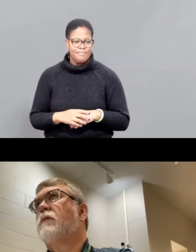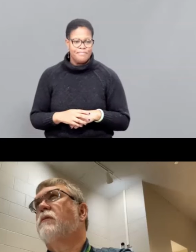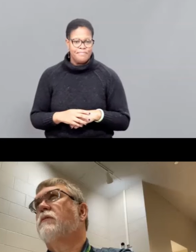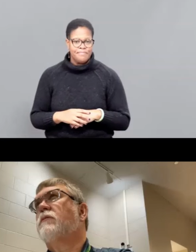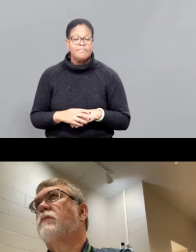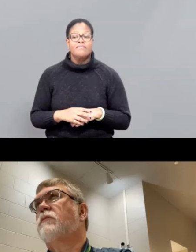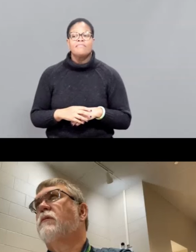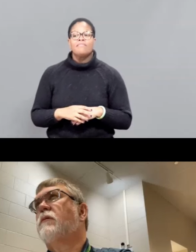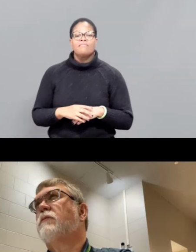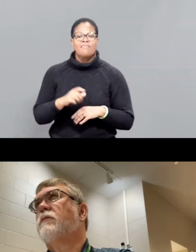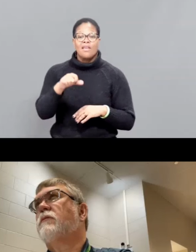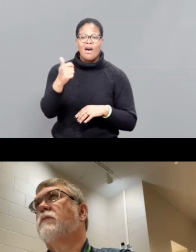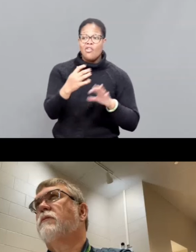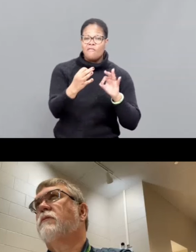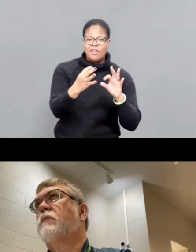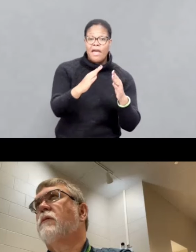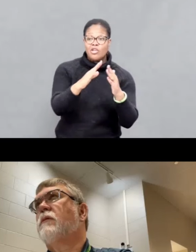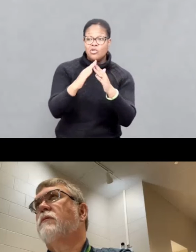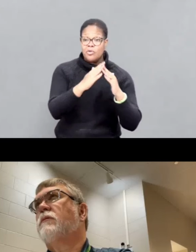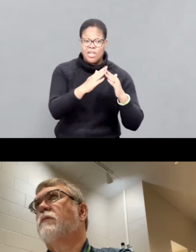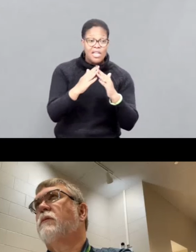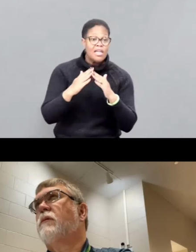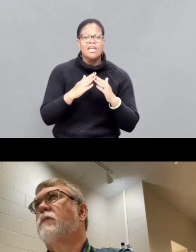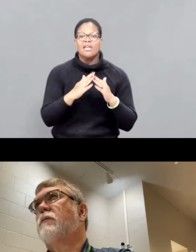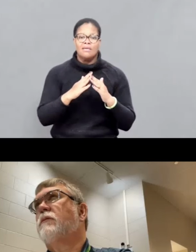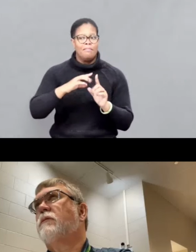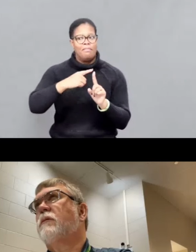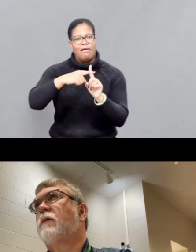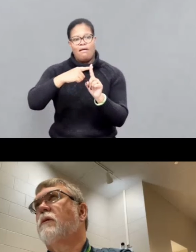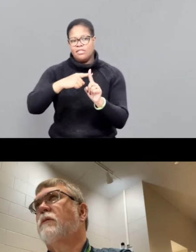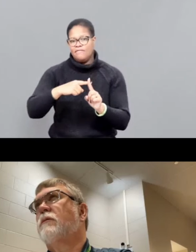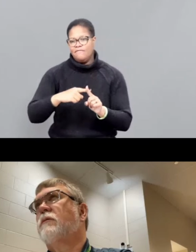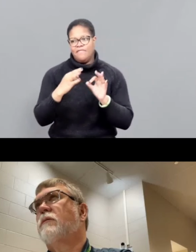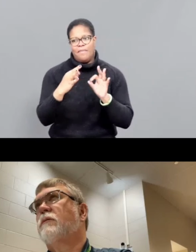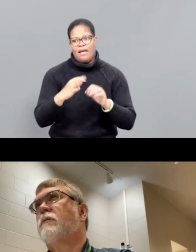And the feedback from the community continues to be very positive.